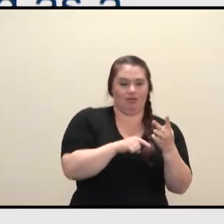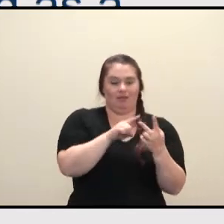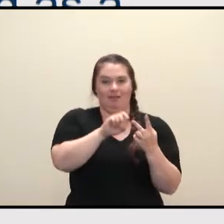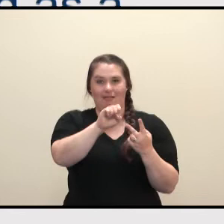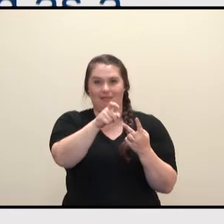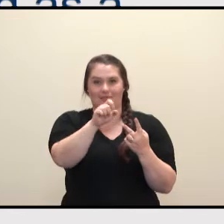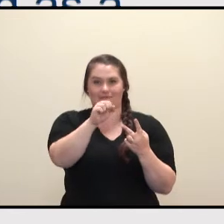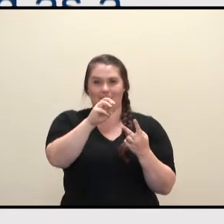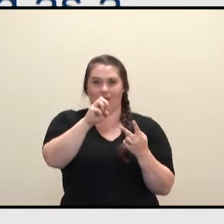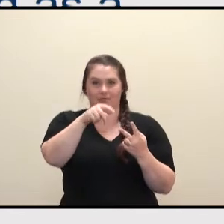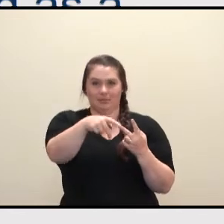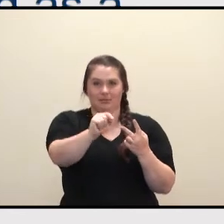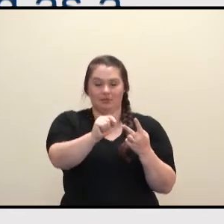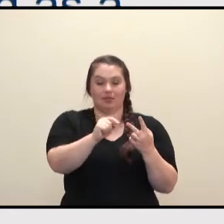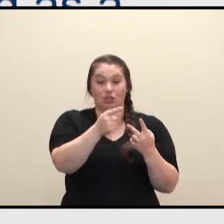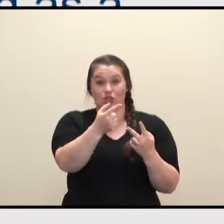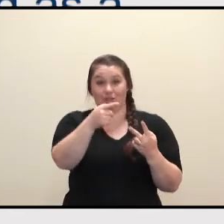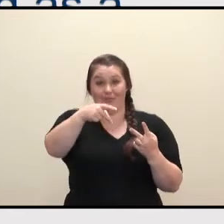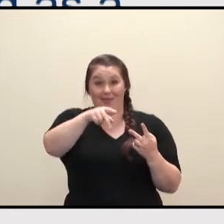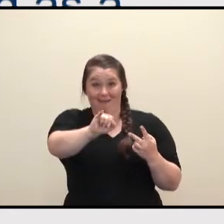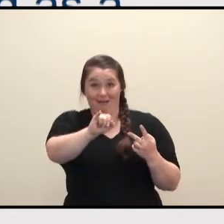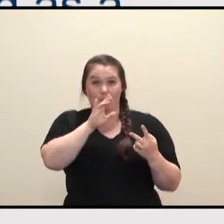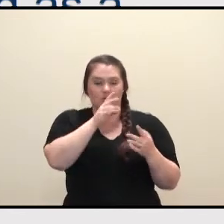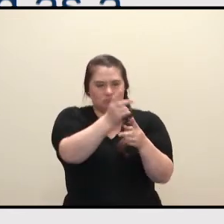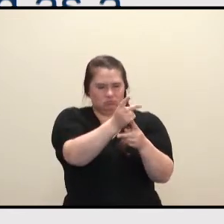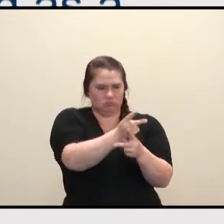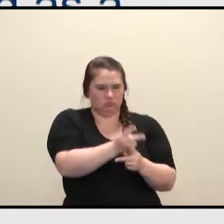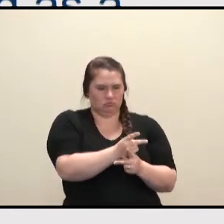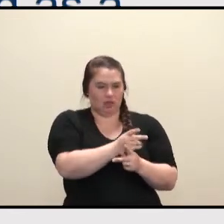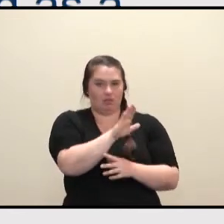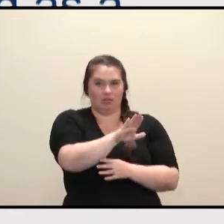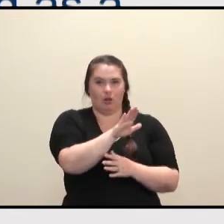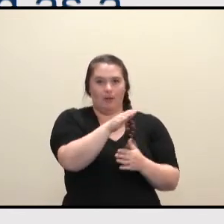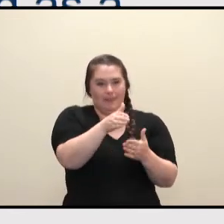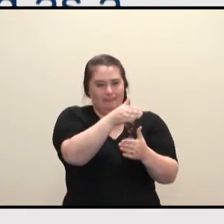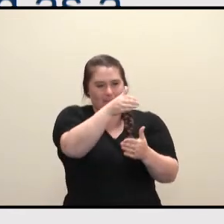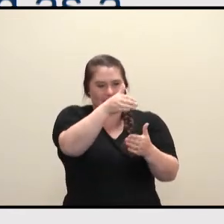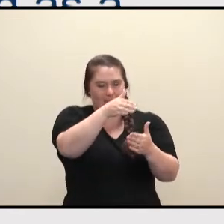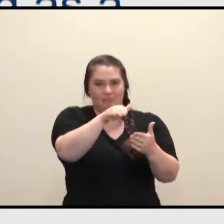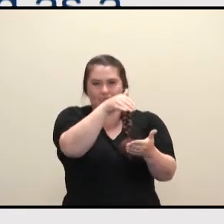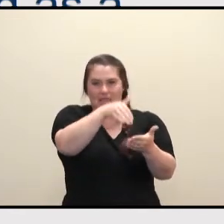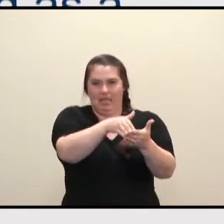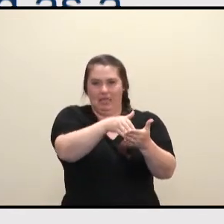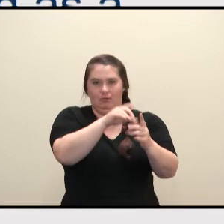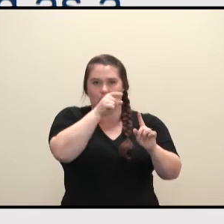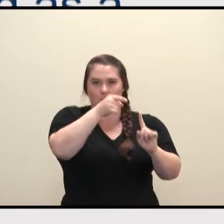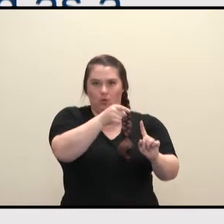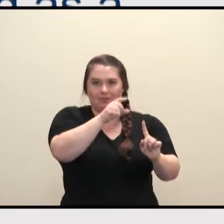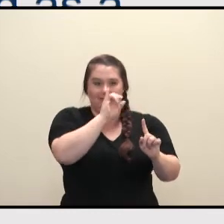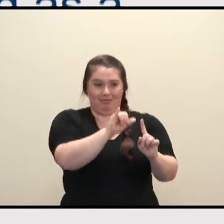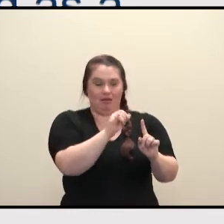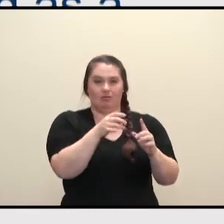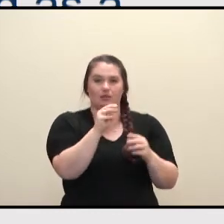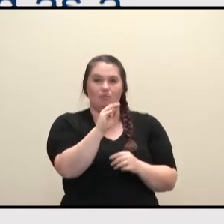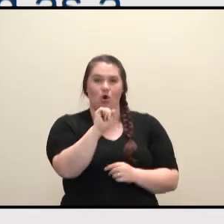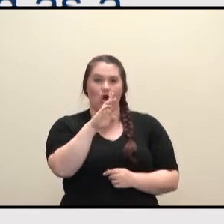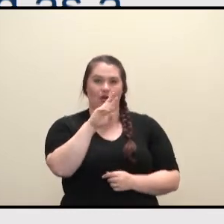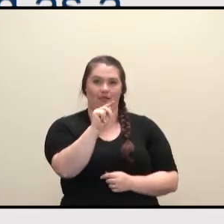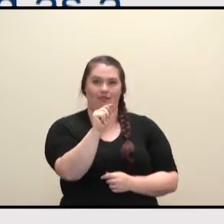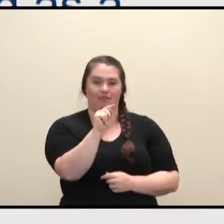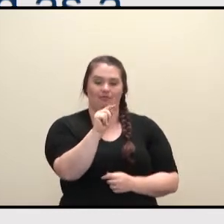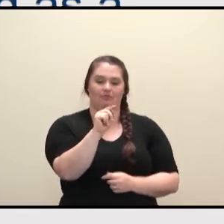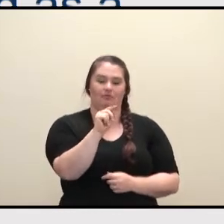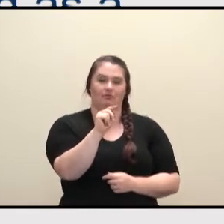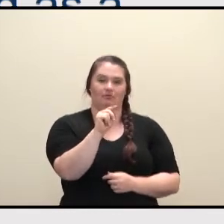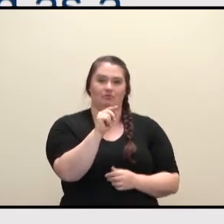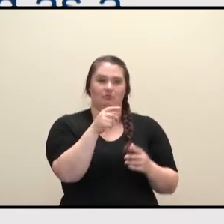we calculate the GPI off of the percentage of the employee's pay grade midpoint, okay? That is market-based strategy, and